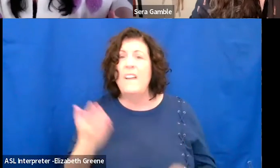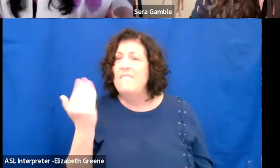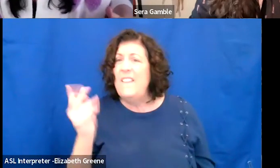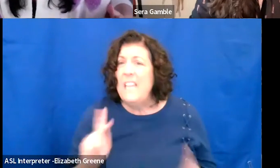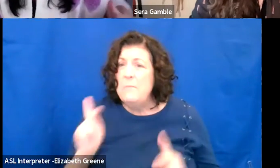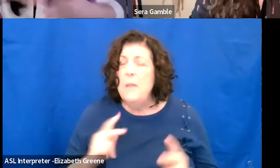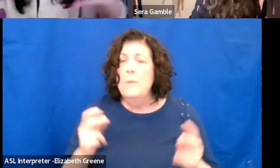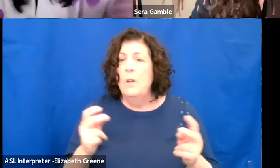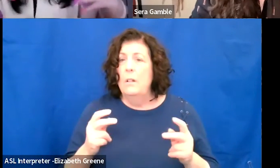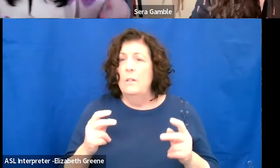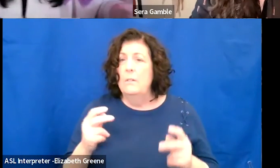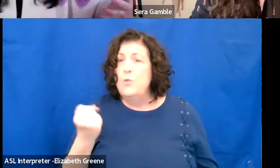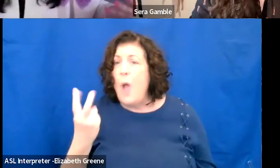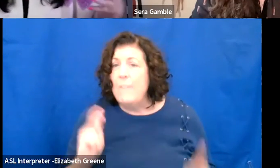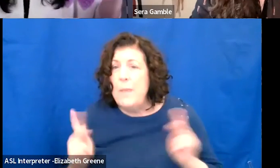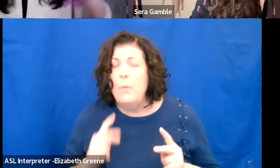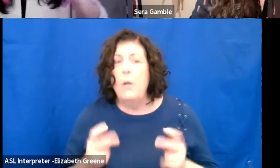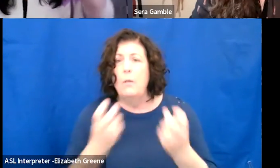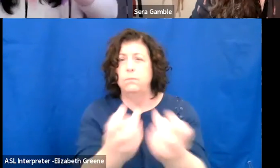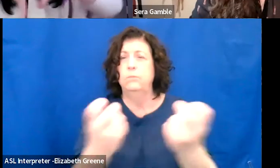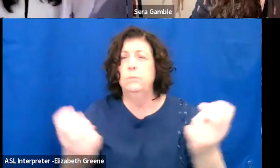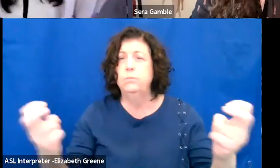rooms. Mm-hmm. You really didn't have, you know,